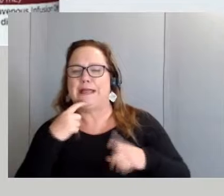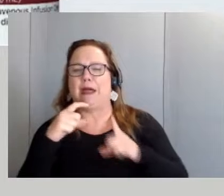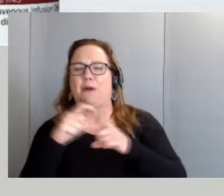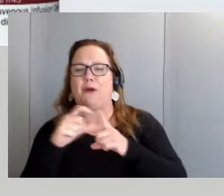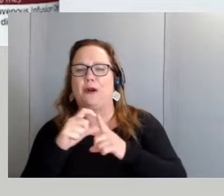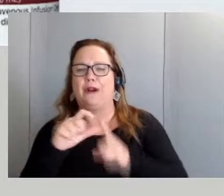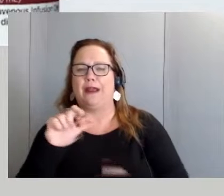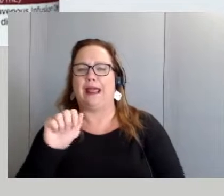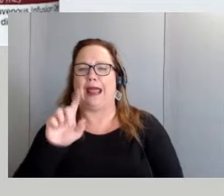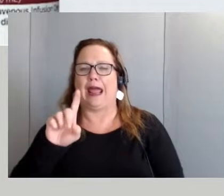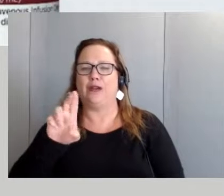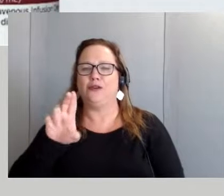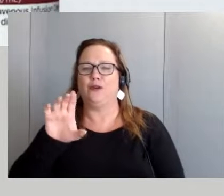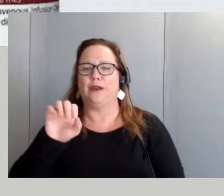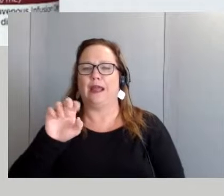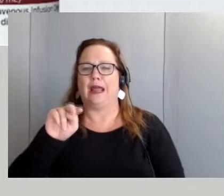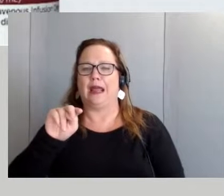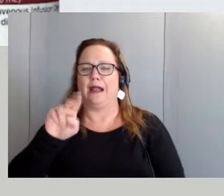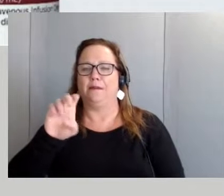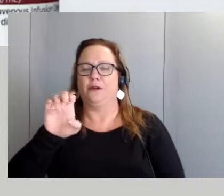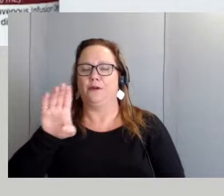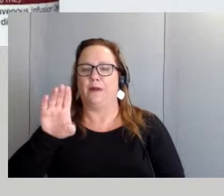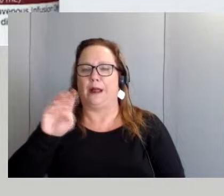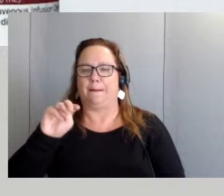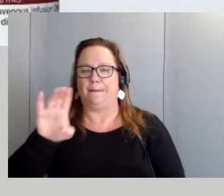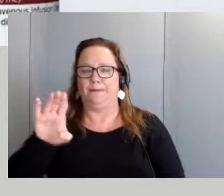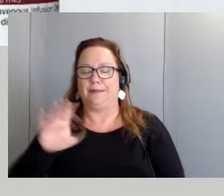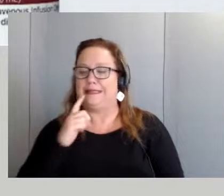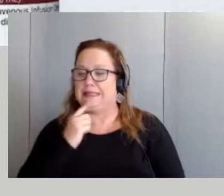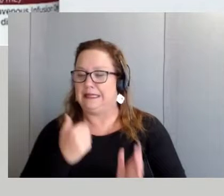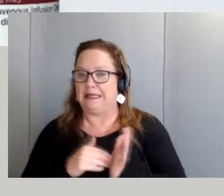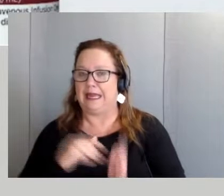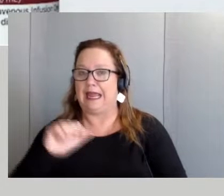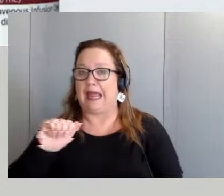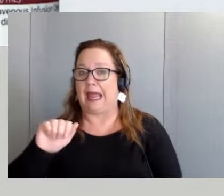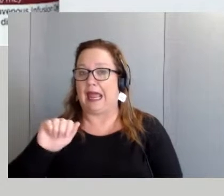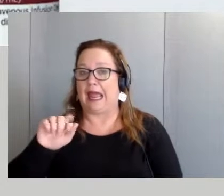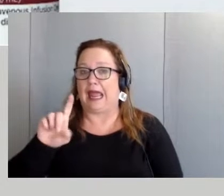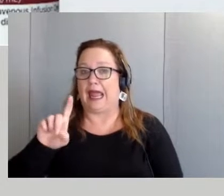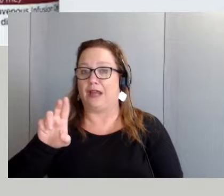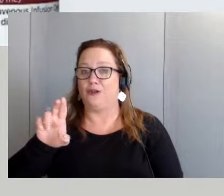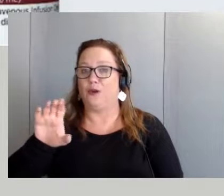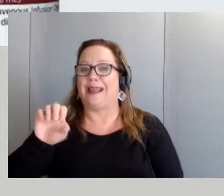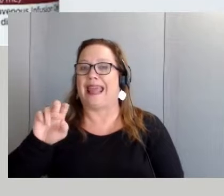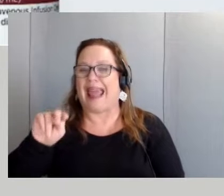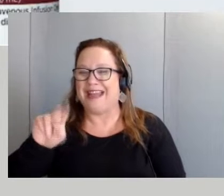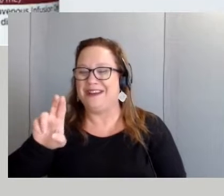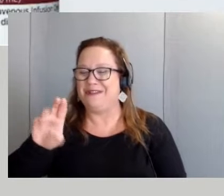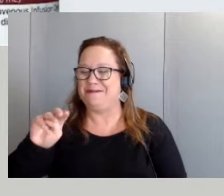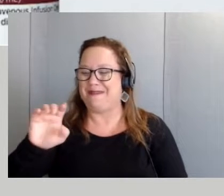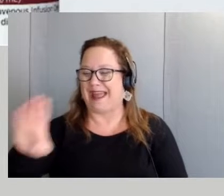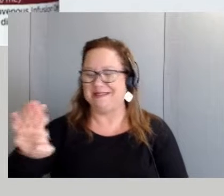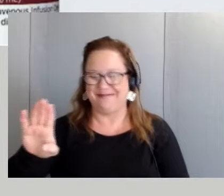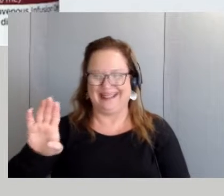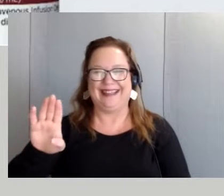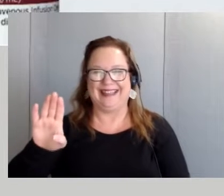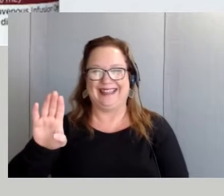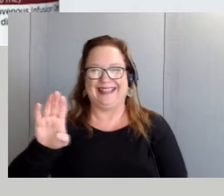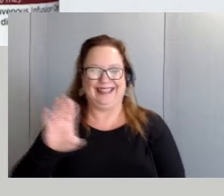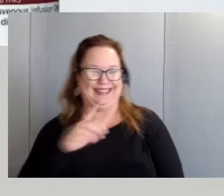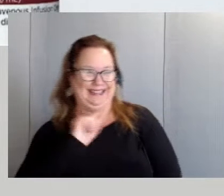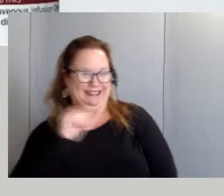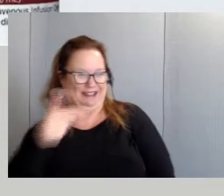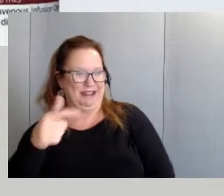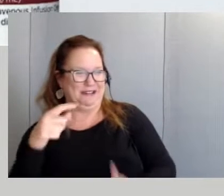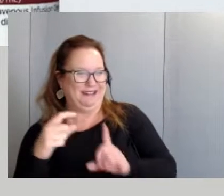all. Aducanumab or Aduhelm. Okay, yeah. Say it again. Aducanumab. Okay, so I will let you do that. That's